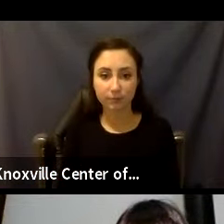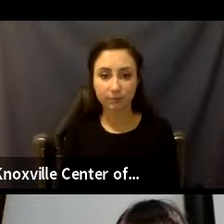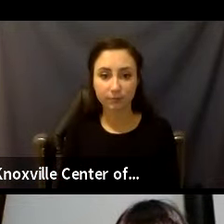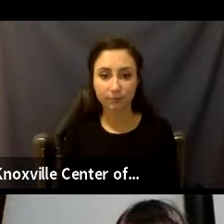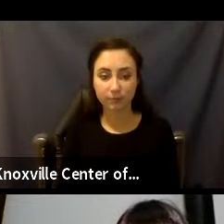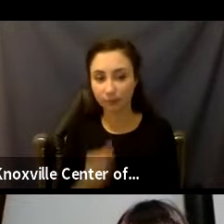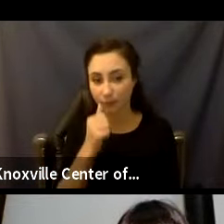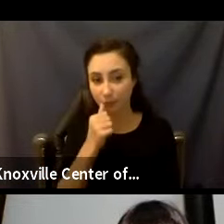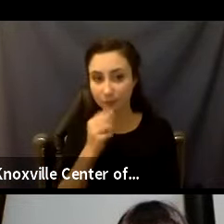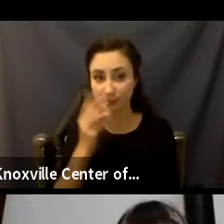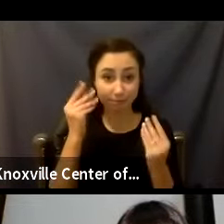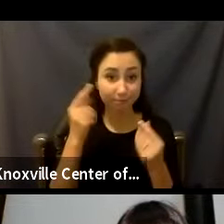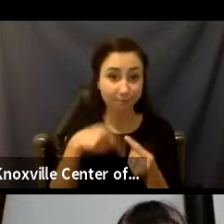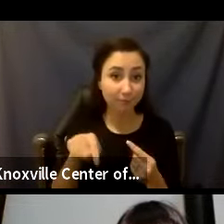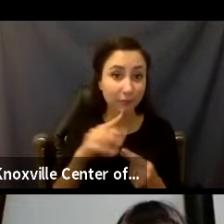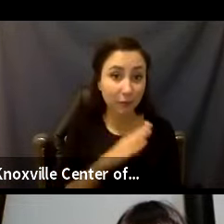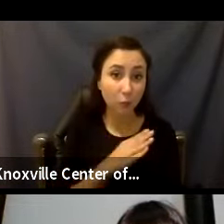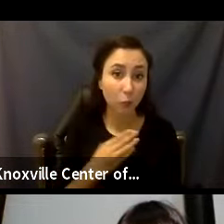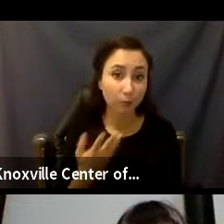Thoughts from the board?